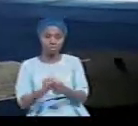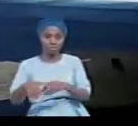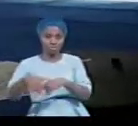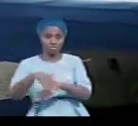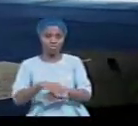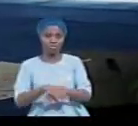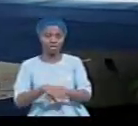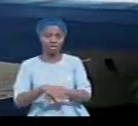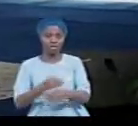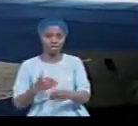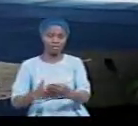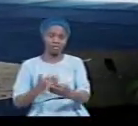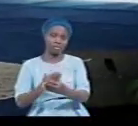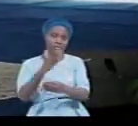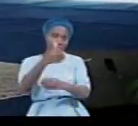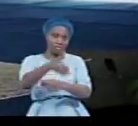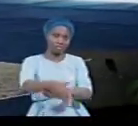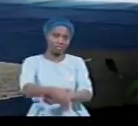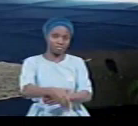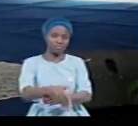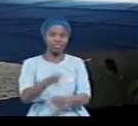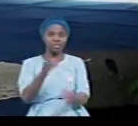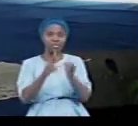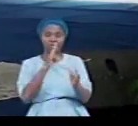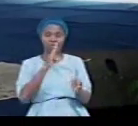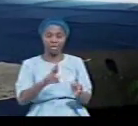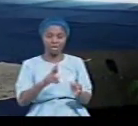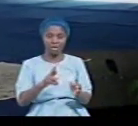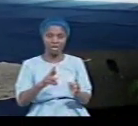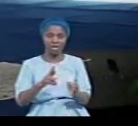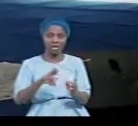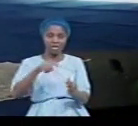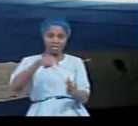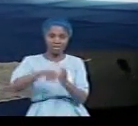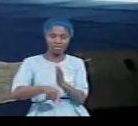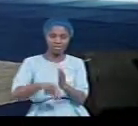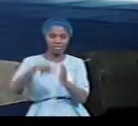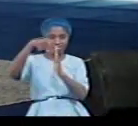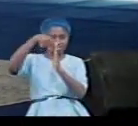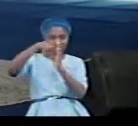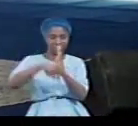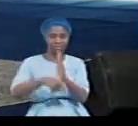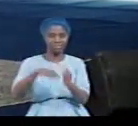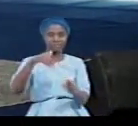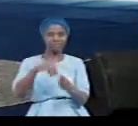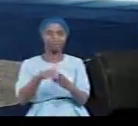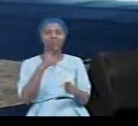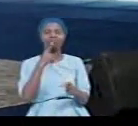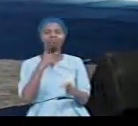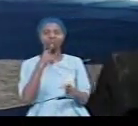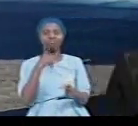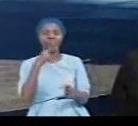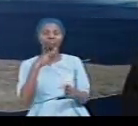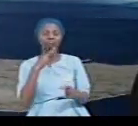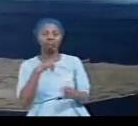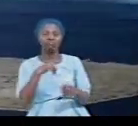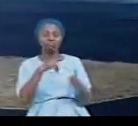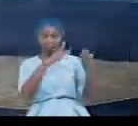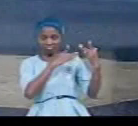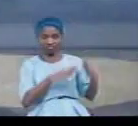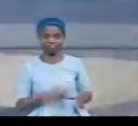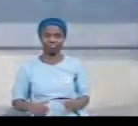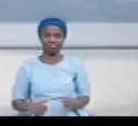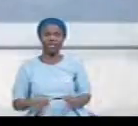Sea, how can you live? If you're going to pass through that Red Sea of a problem and you're going to come to